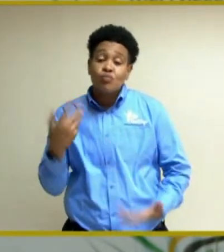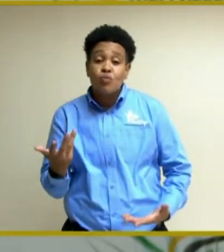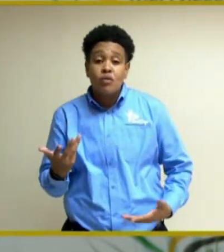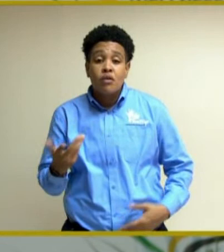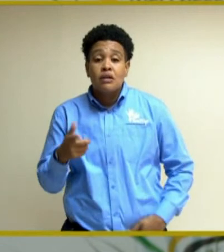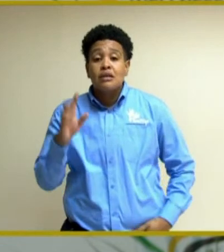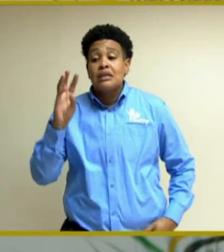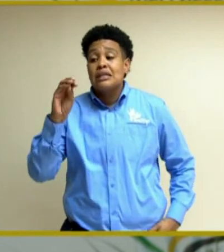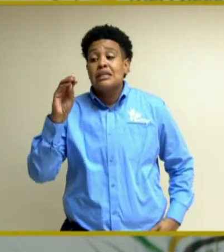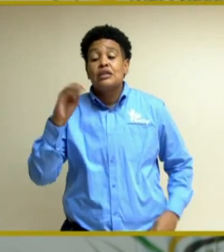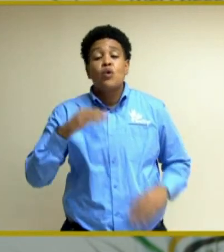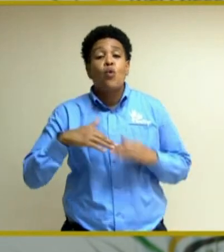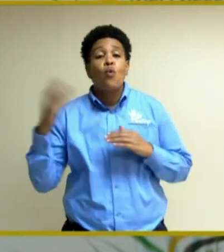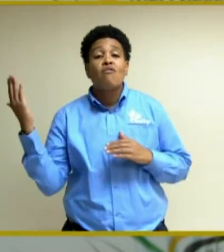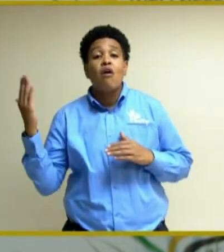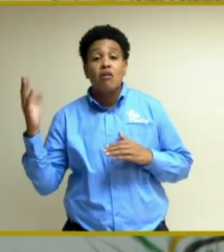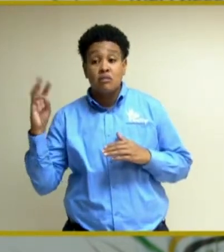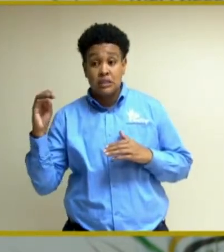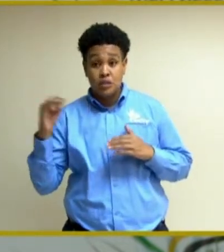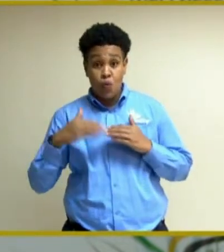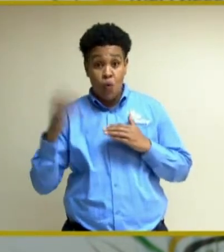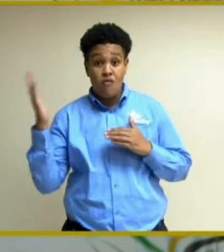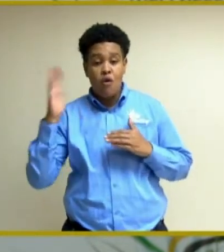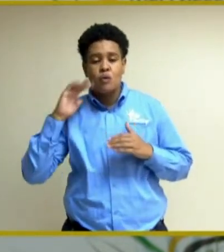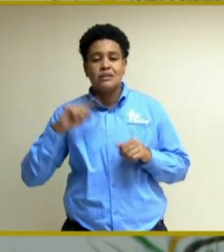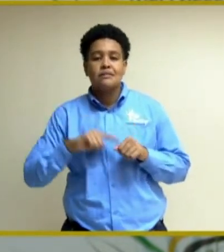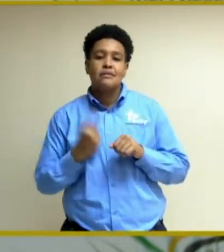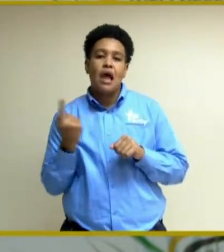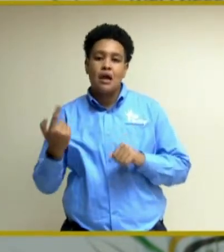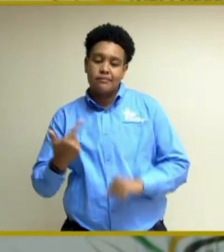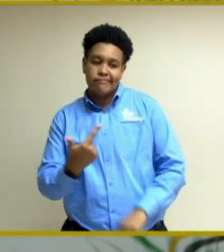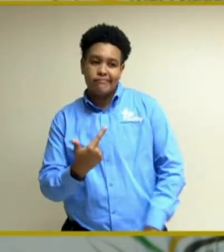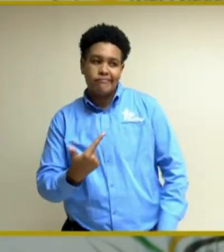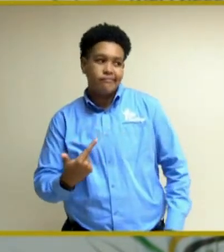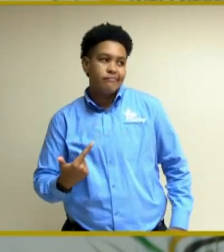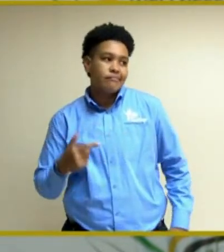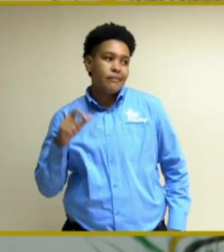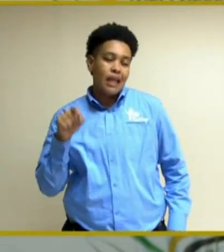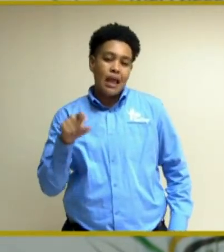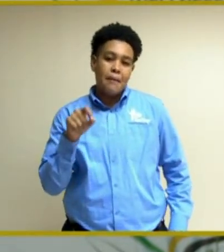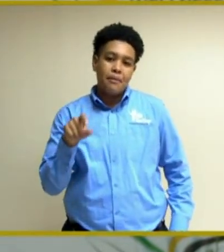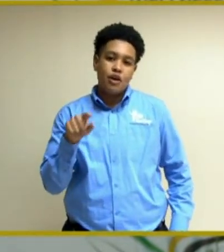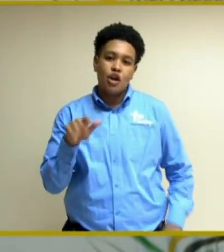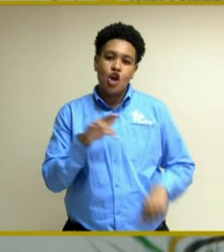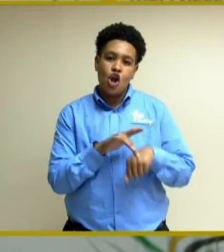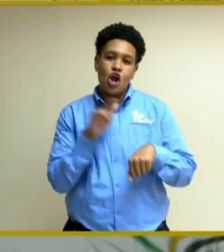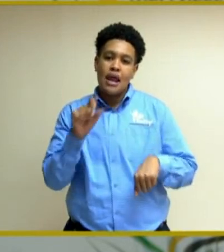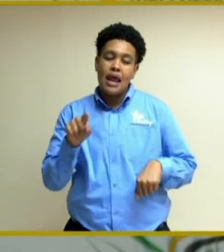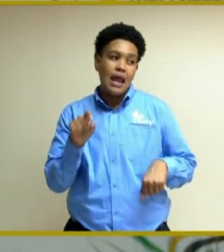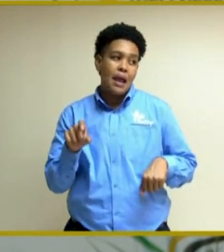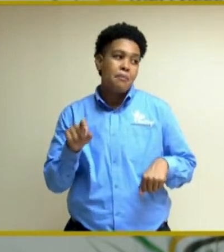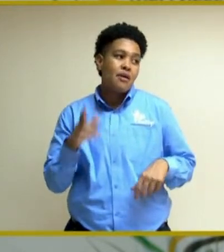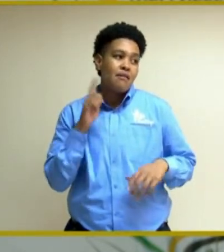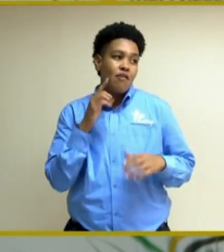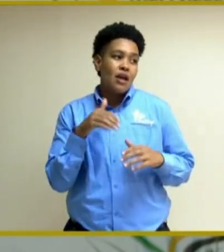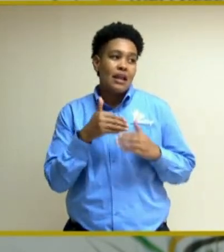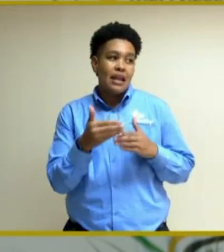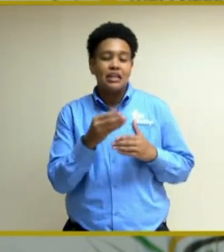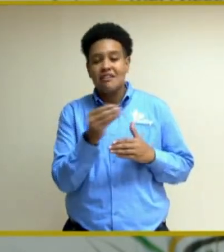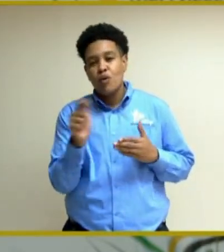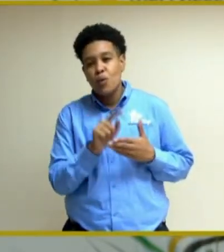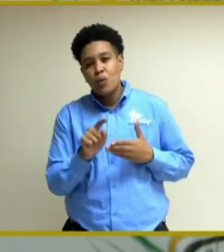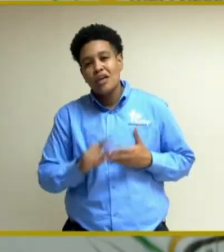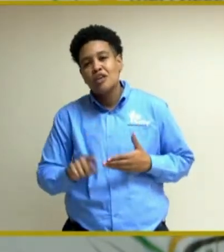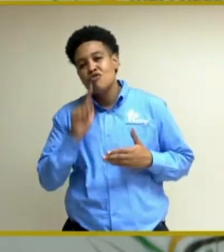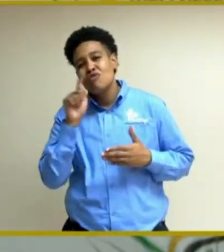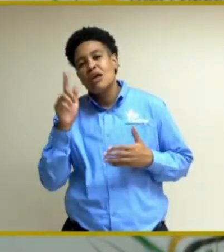that the 60-year-olds and over would begin April, early April. And so for the next few weeks, it